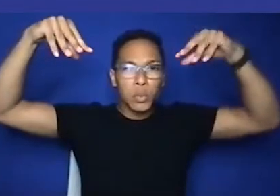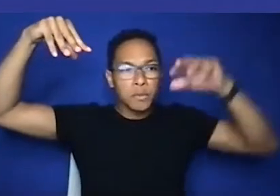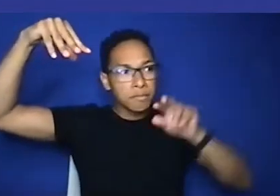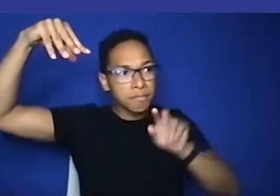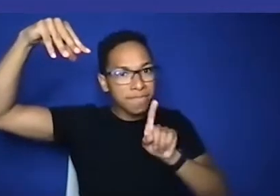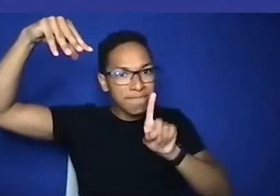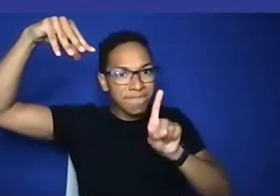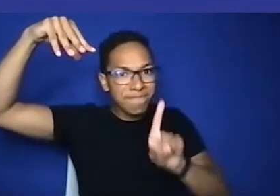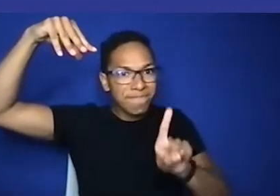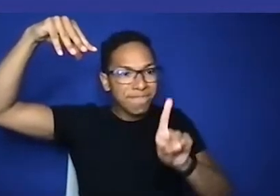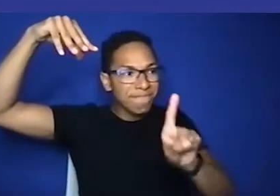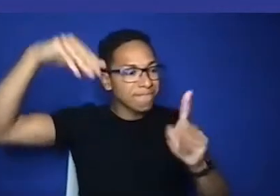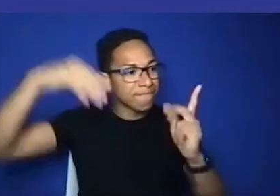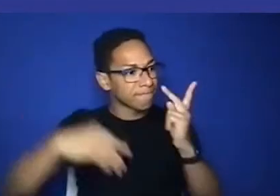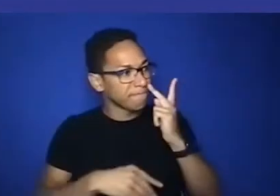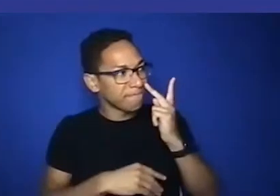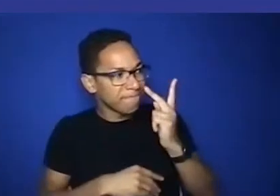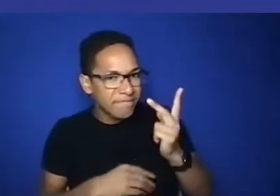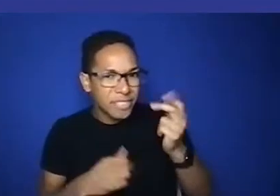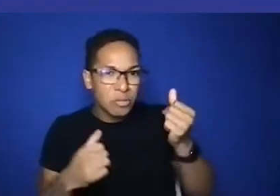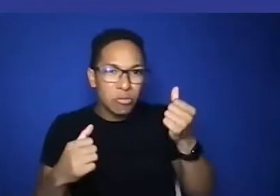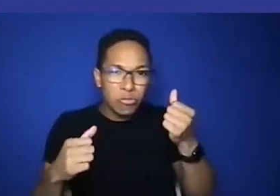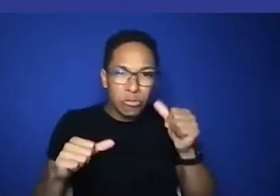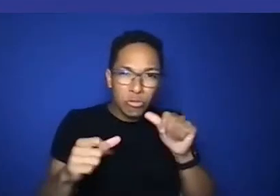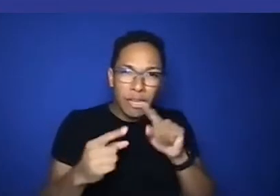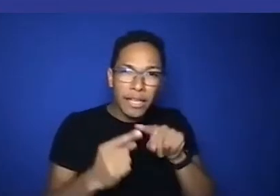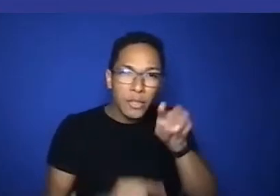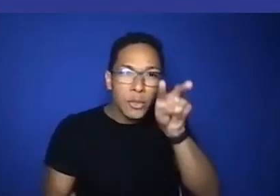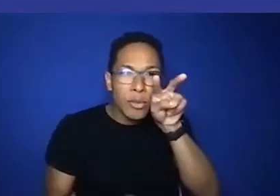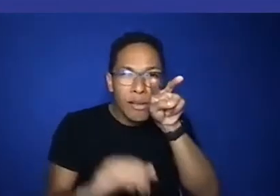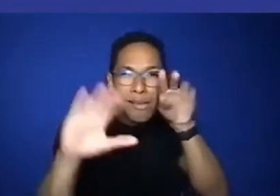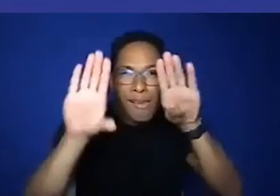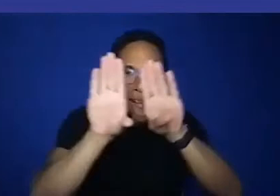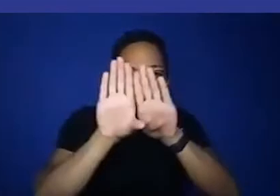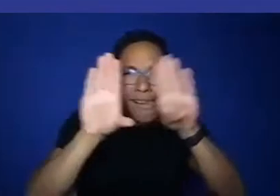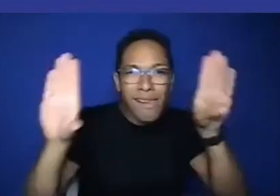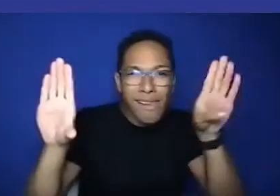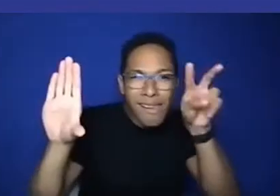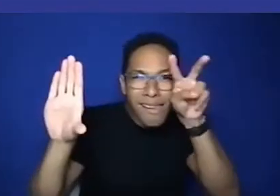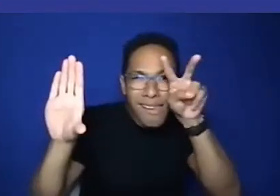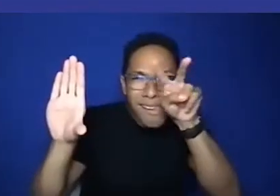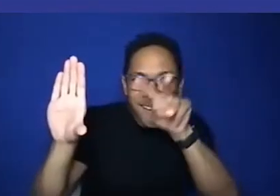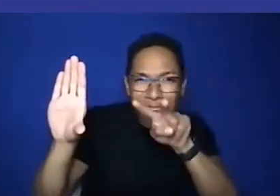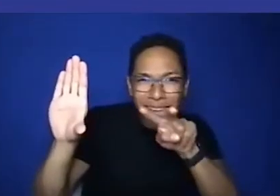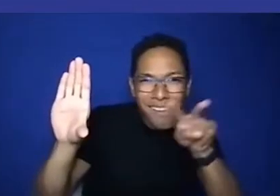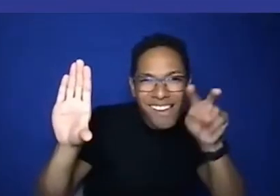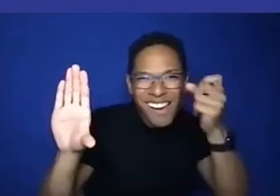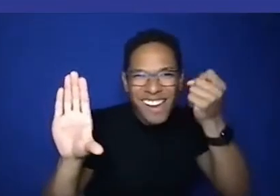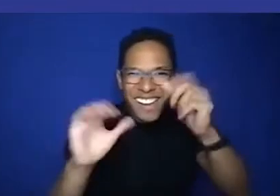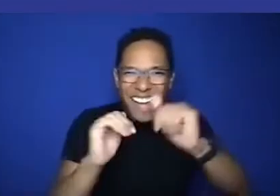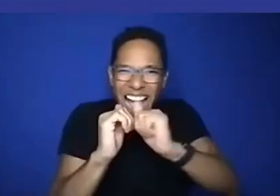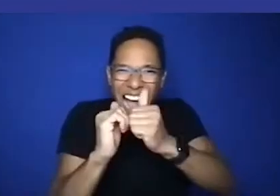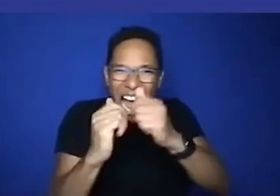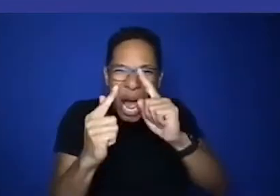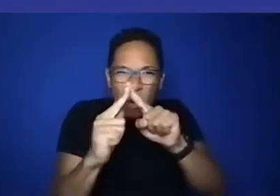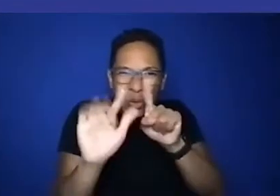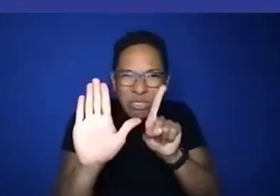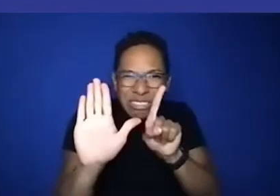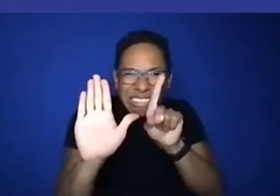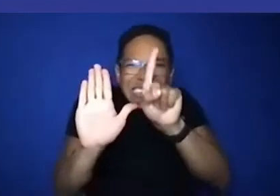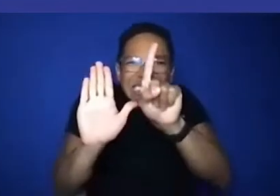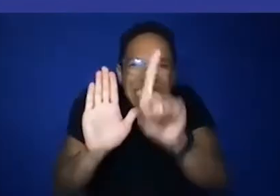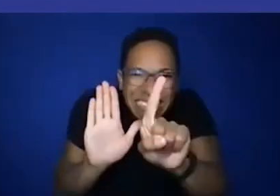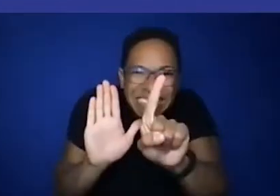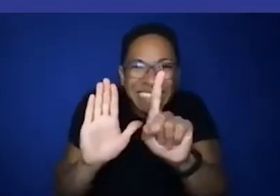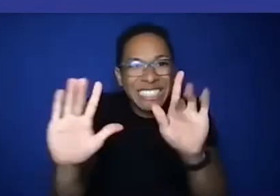and collars. We're kind of trying to stare in there to try and understand how to get in there to kind of touch it, but we couldn't get into